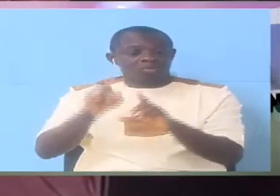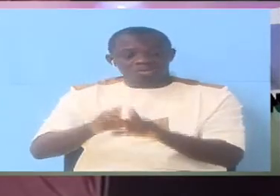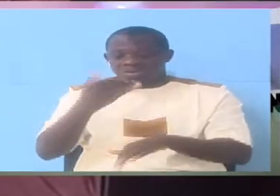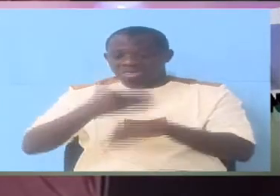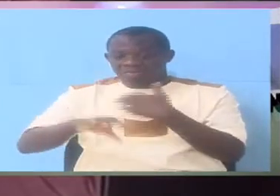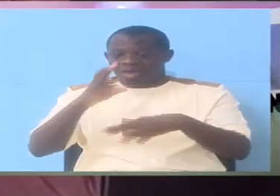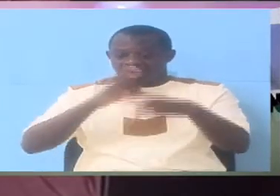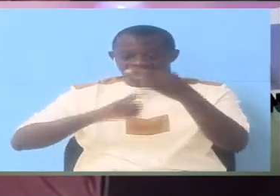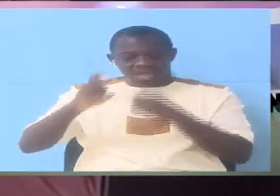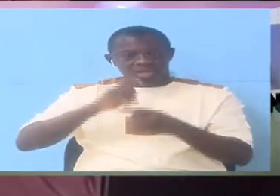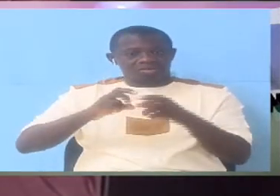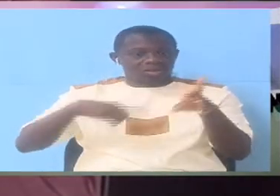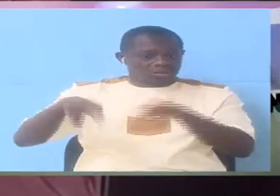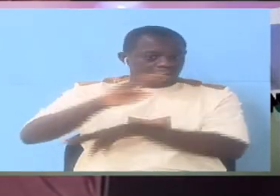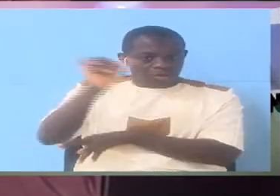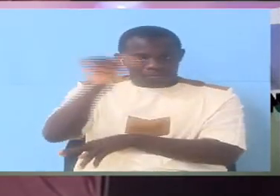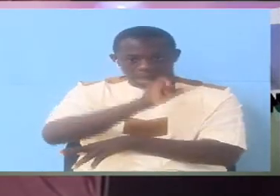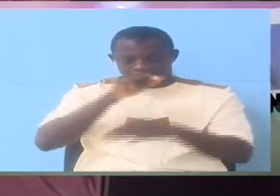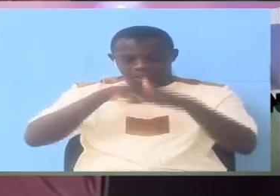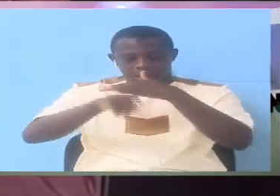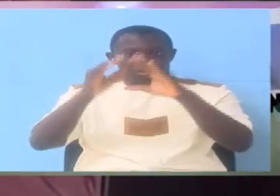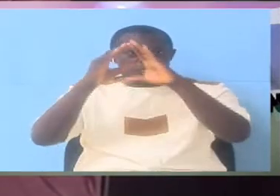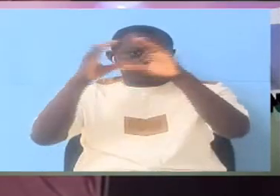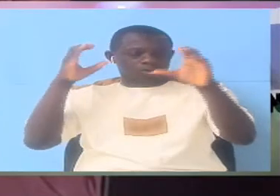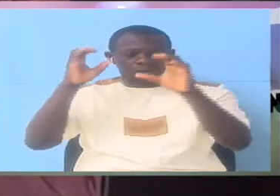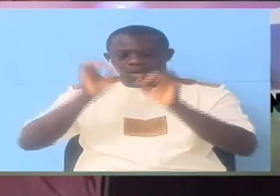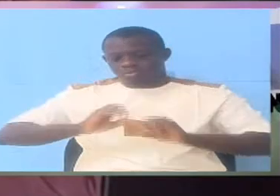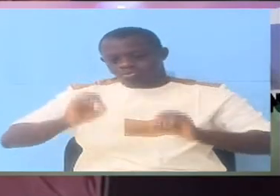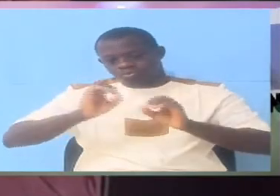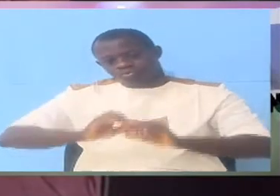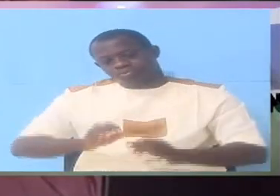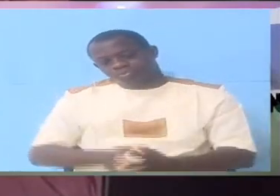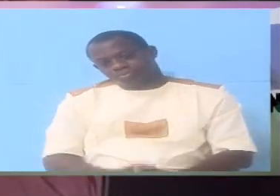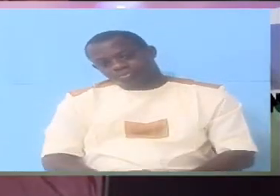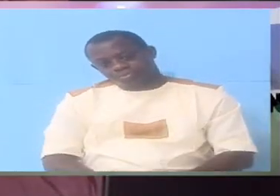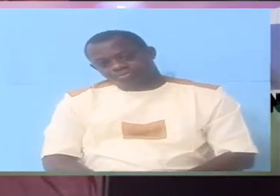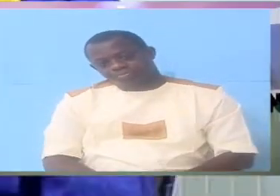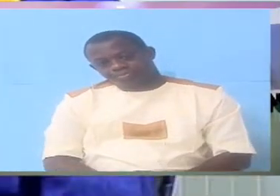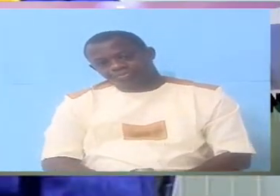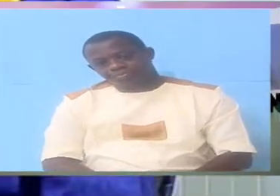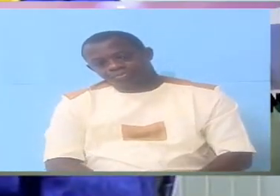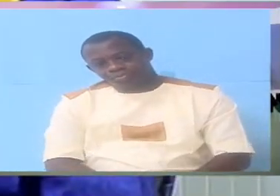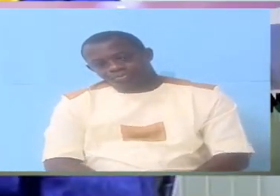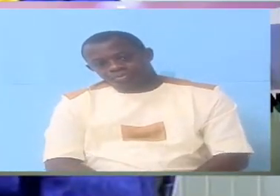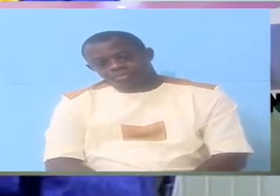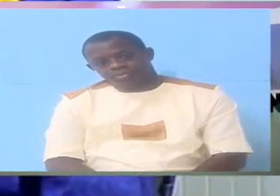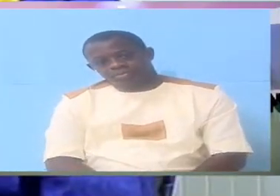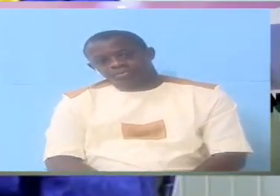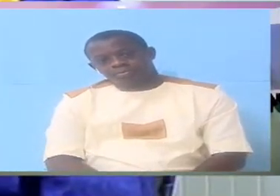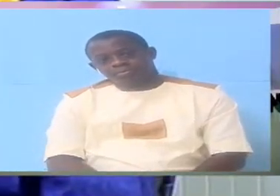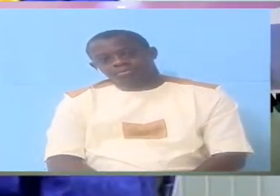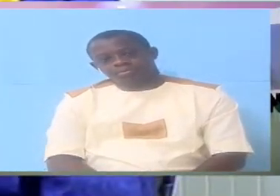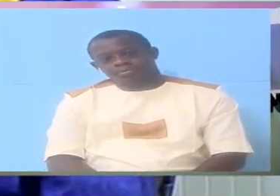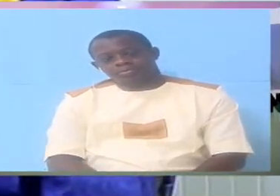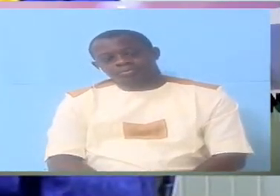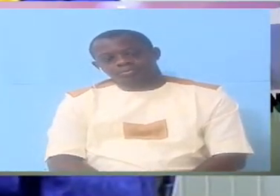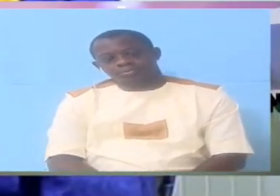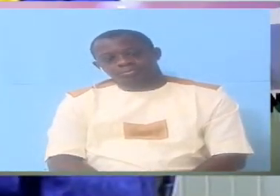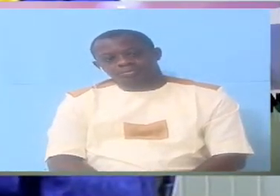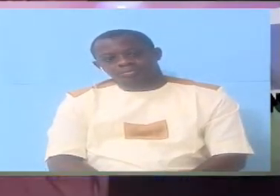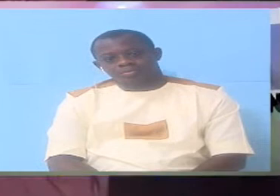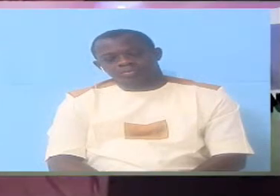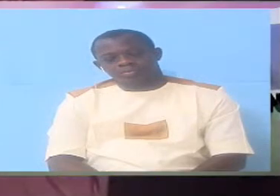it was two Senegalese that were taken down and who were never or not brought back to the bus again. And